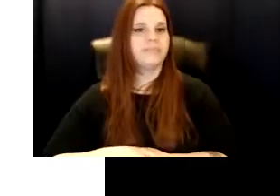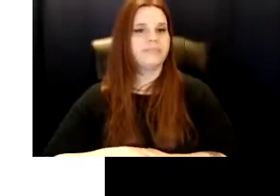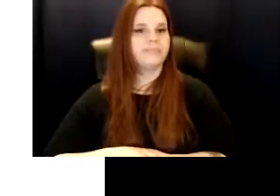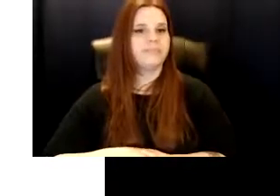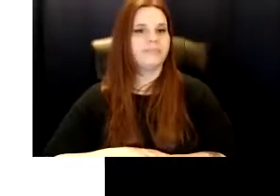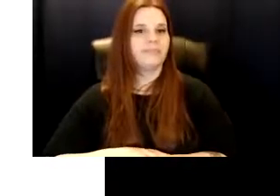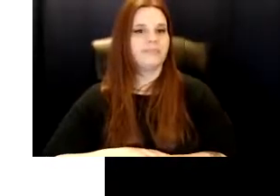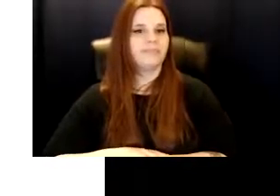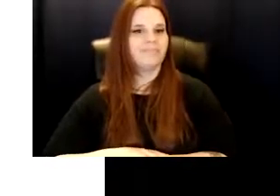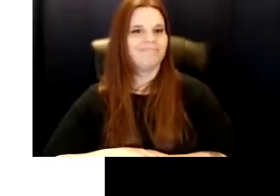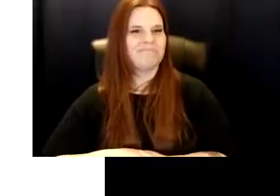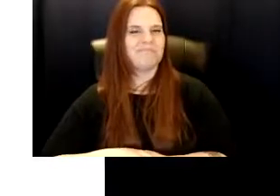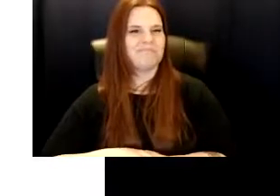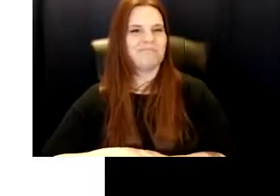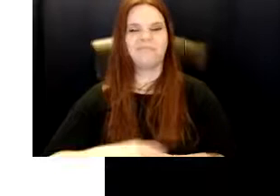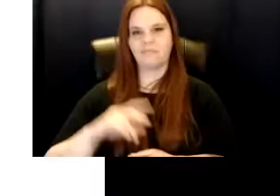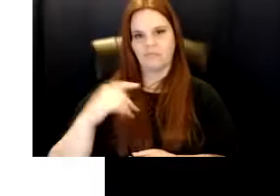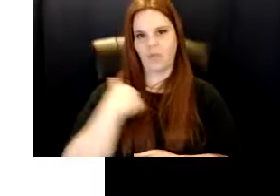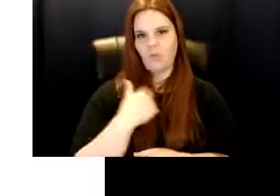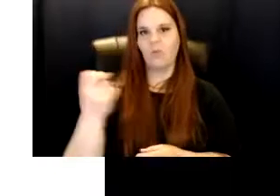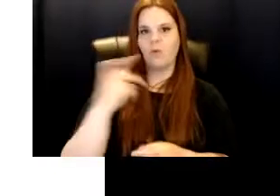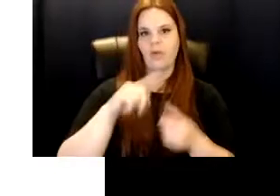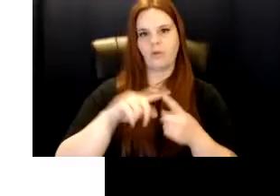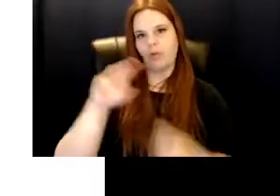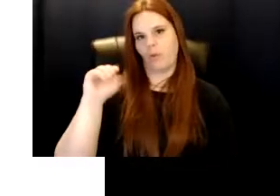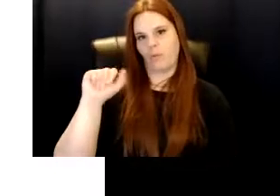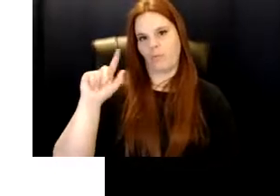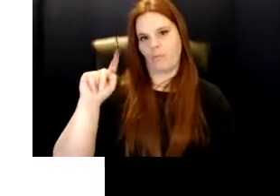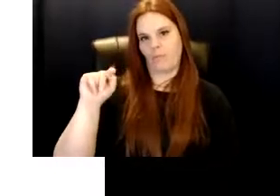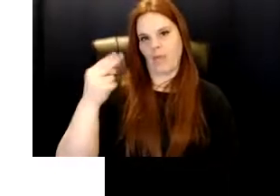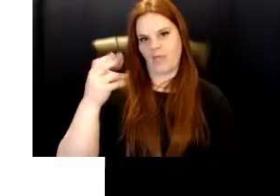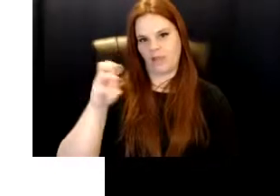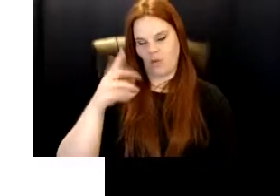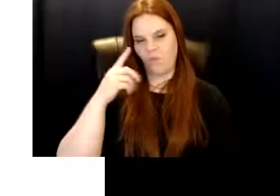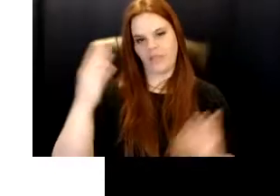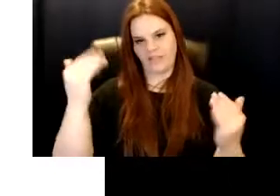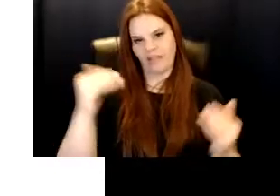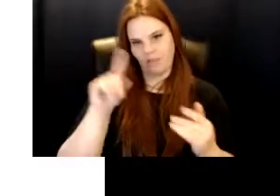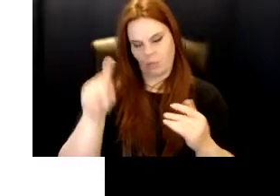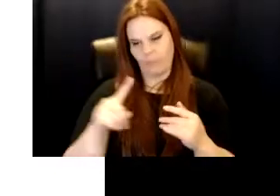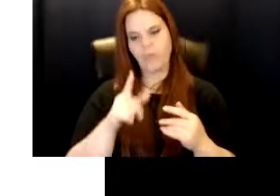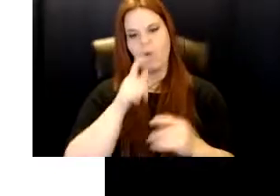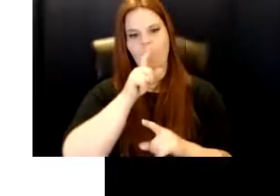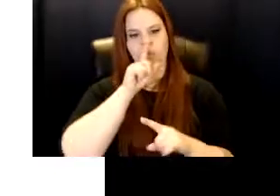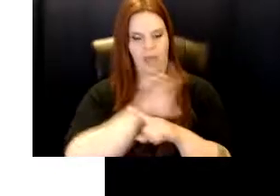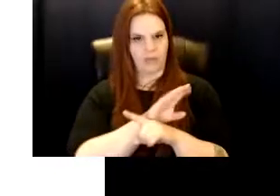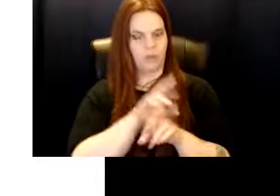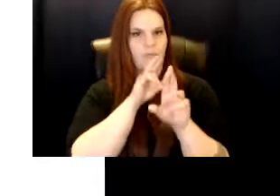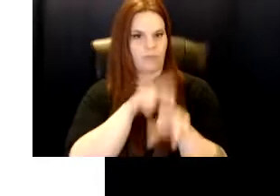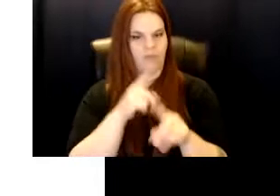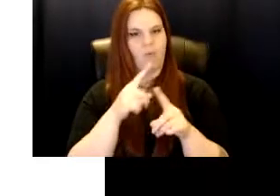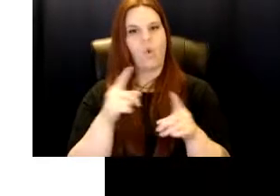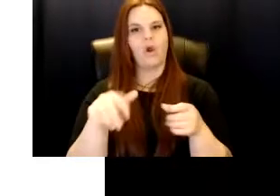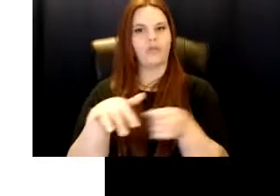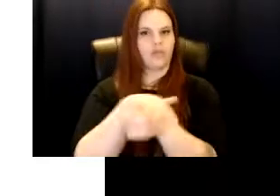Thank you. We go back to Matthew for this next question. Who are the actual respondents for the jurisdictions